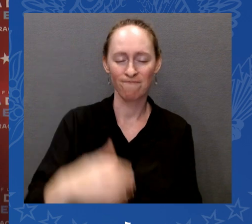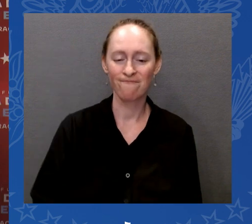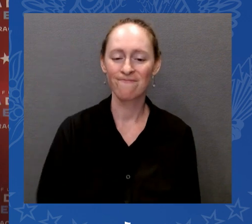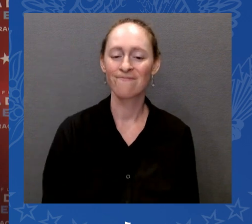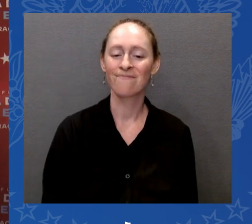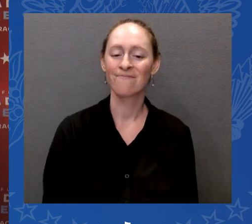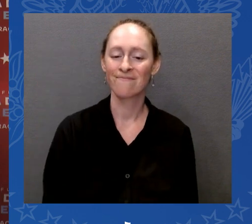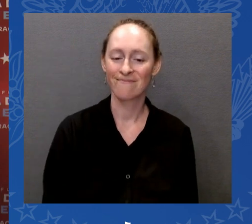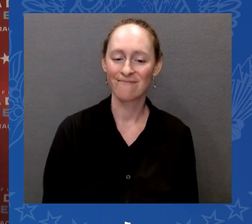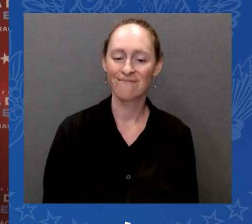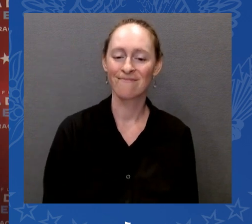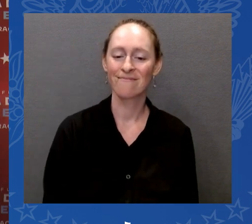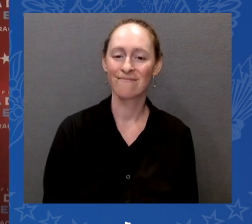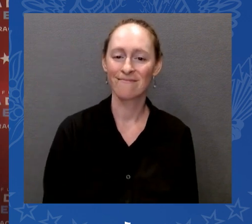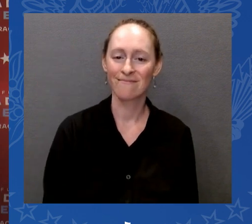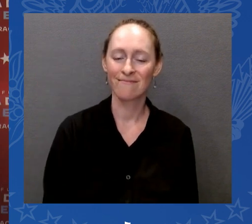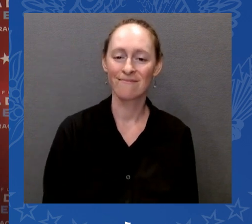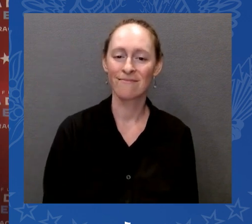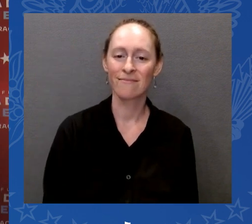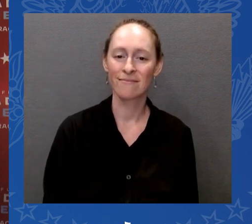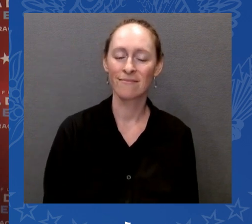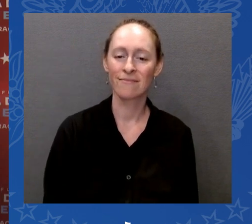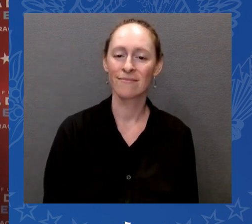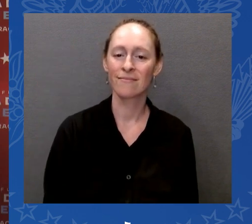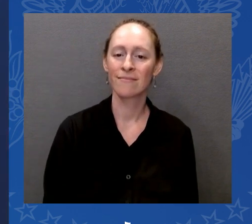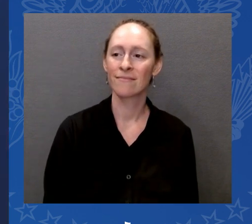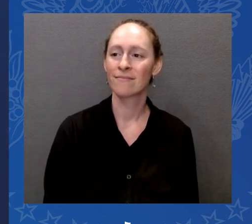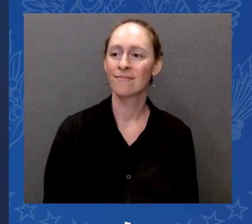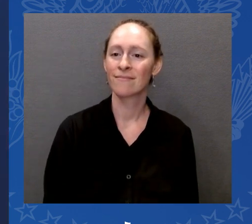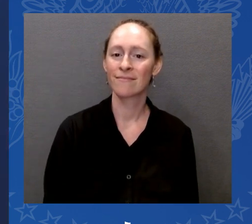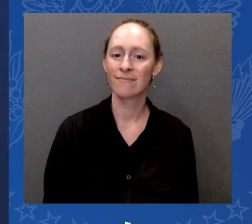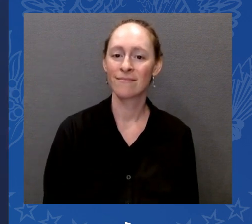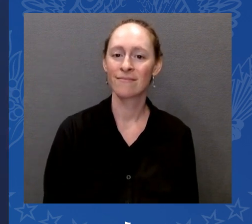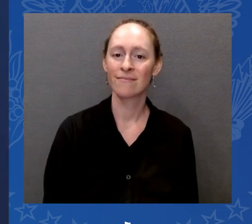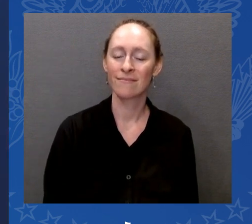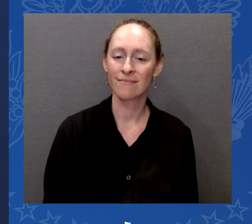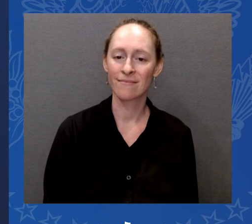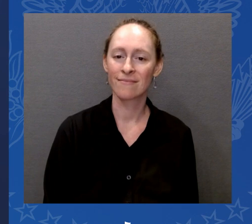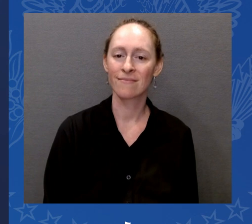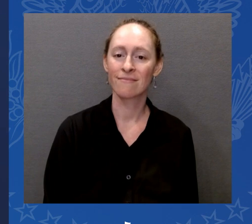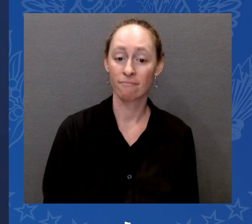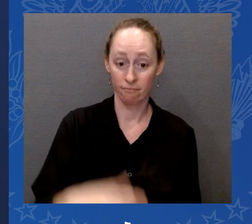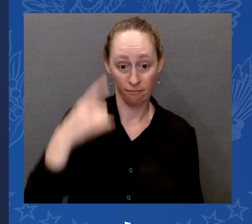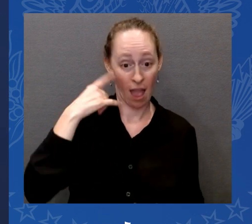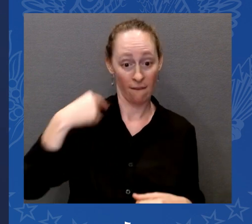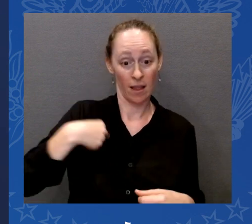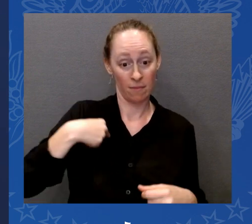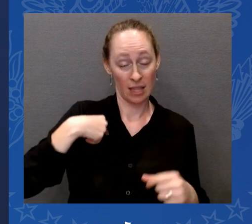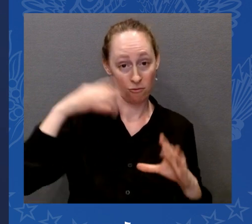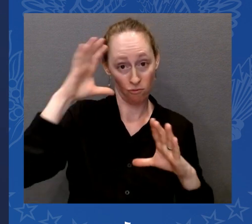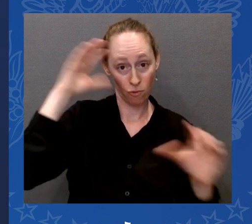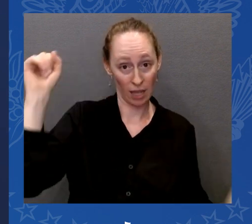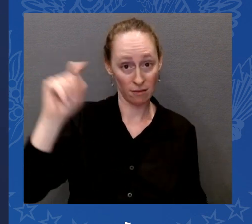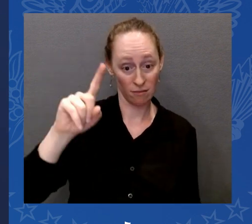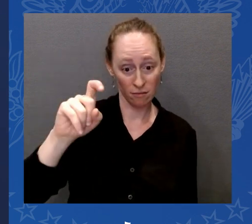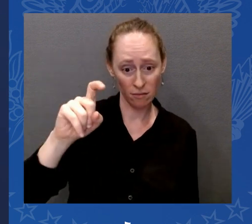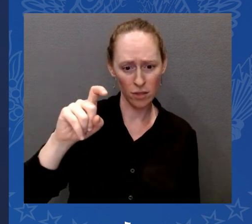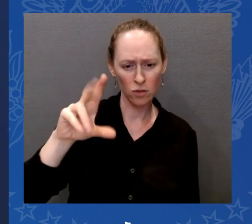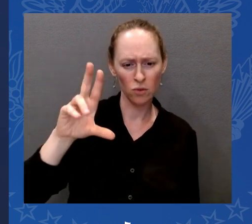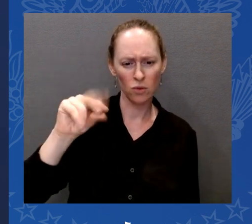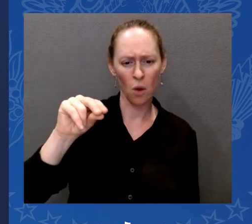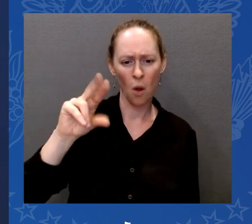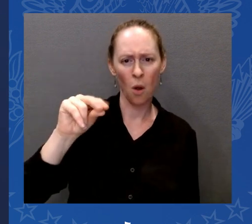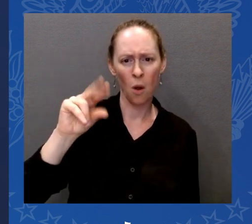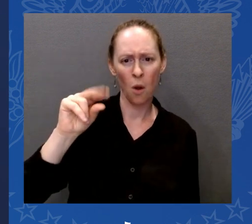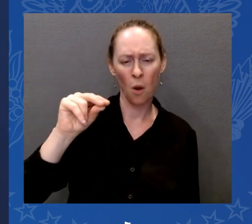Not because I'm president, but because we have entrepreneurs and people who know what they're doing to lead us